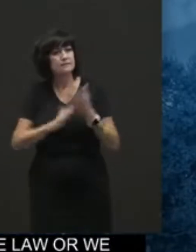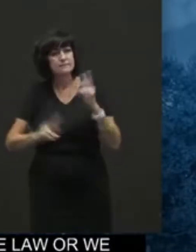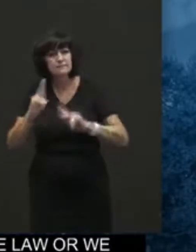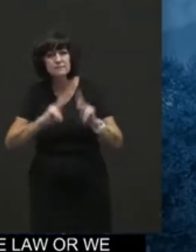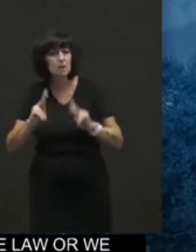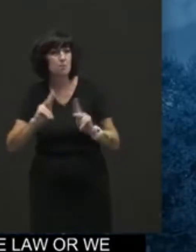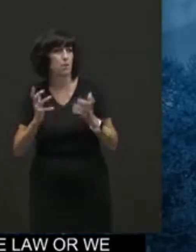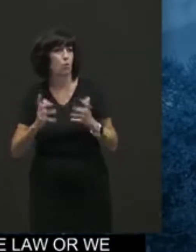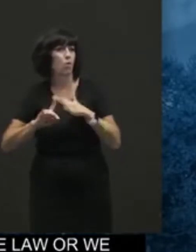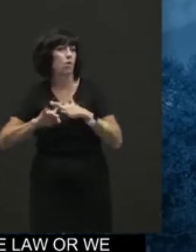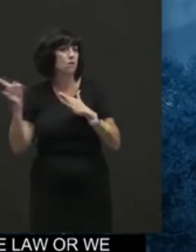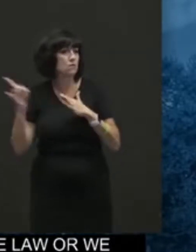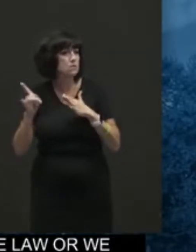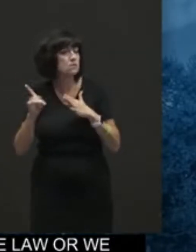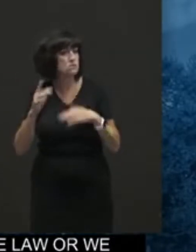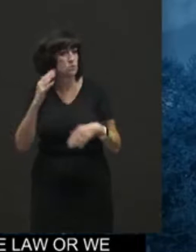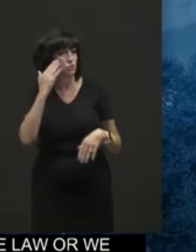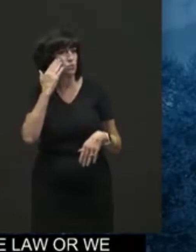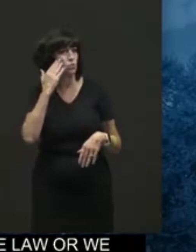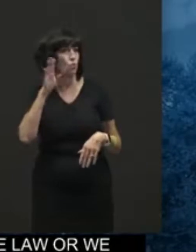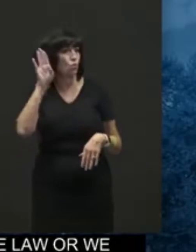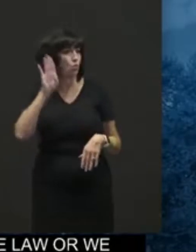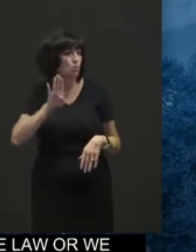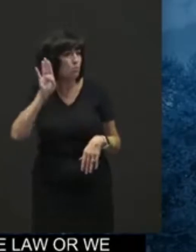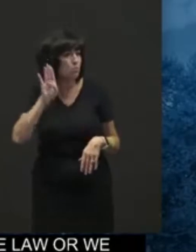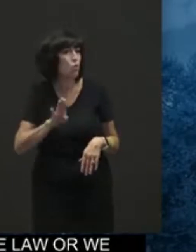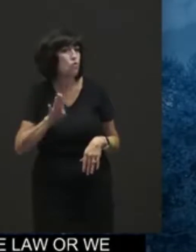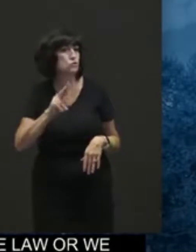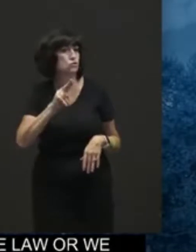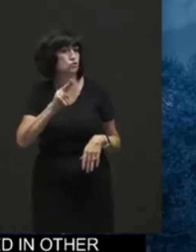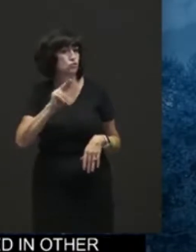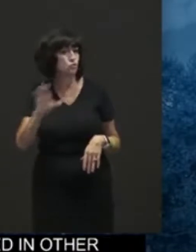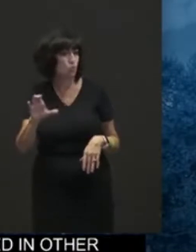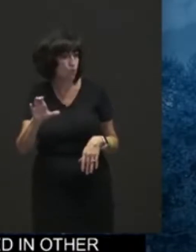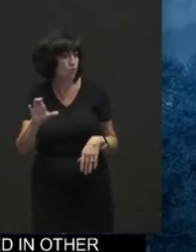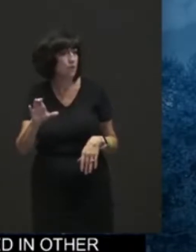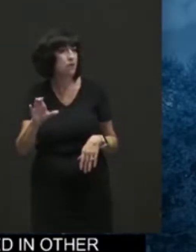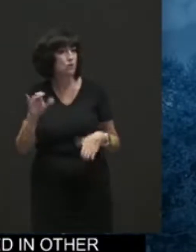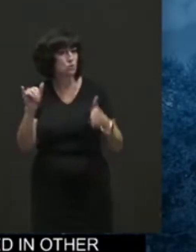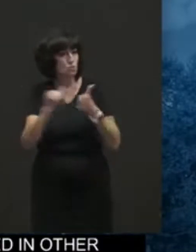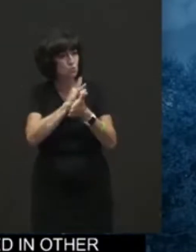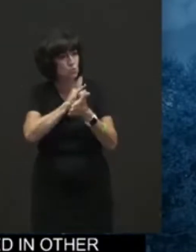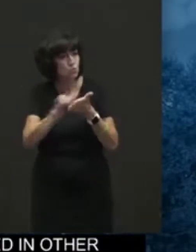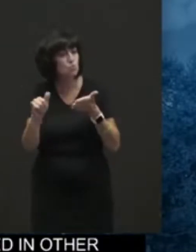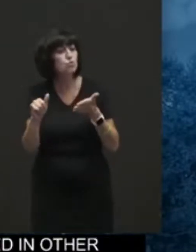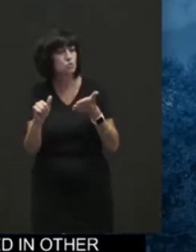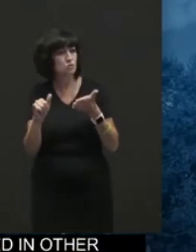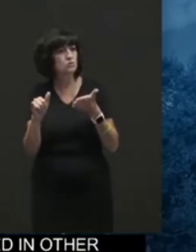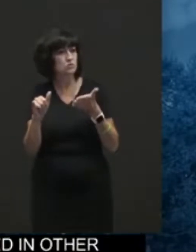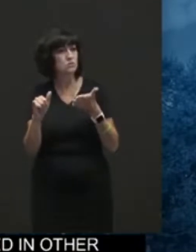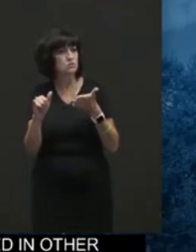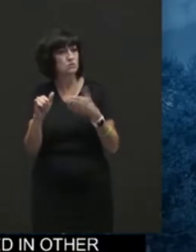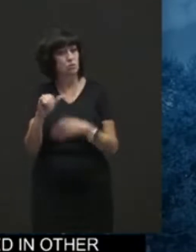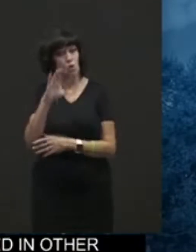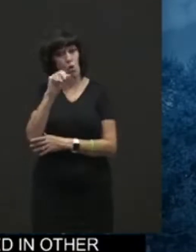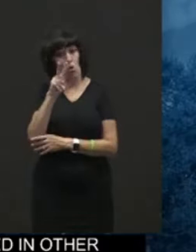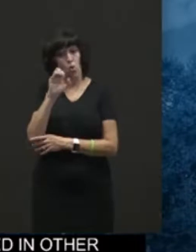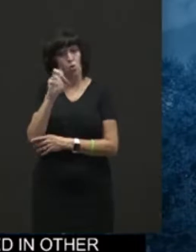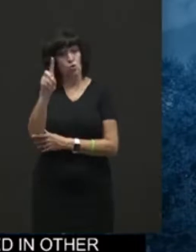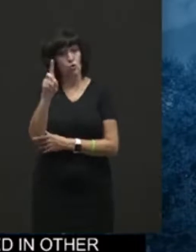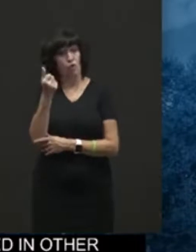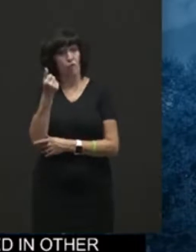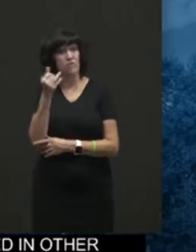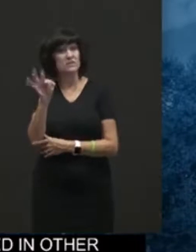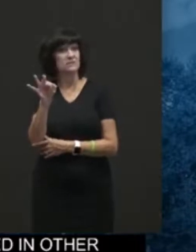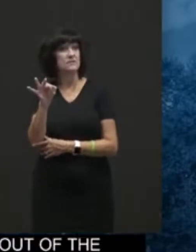North Carolina. It comes out of the John Jay School in New York. COVID-19 has put a stop